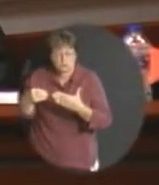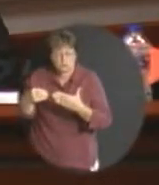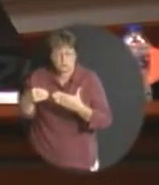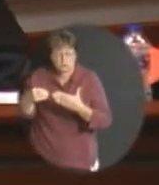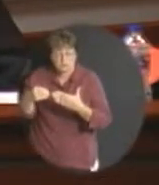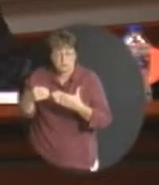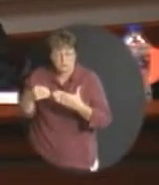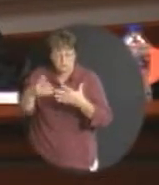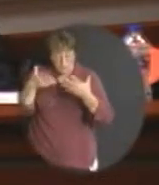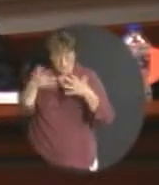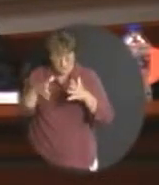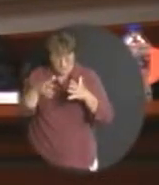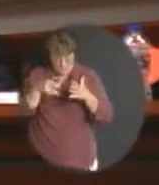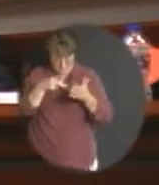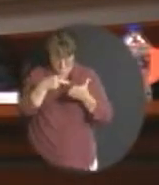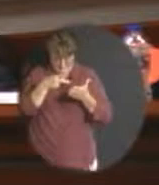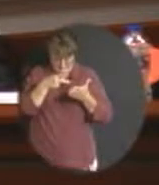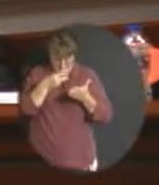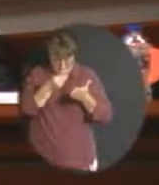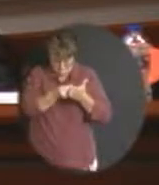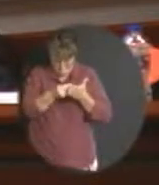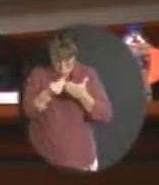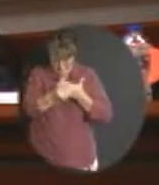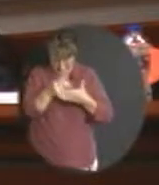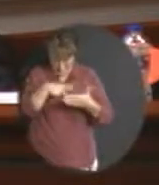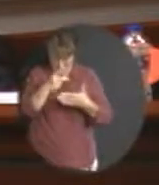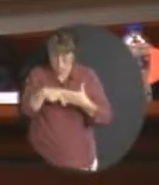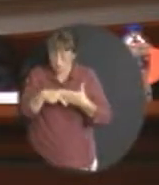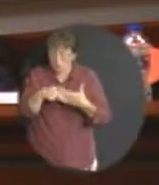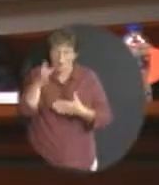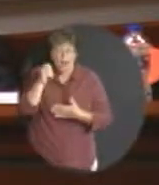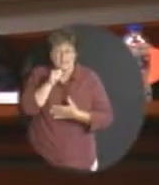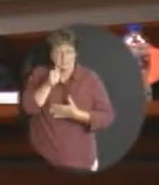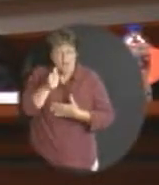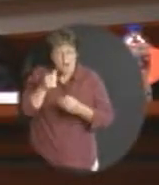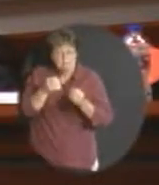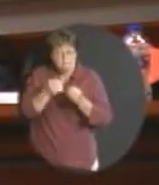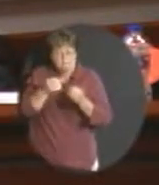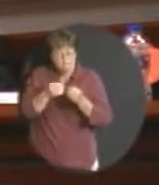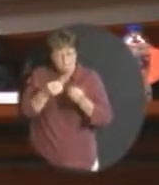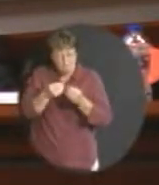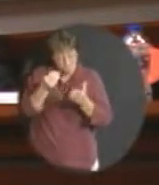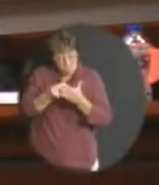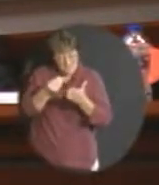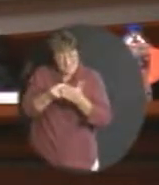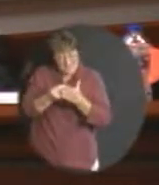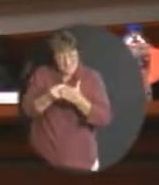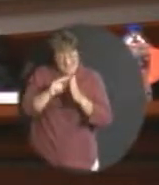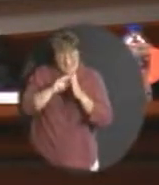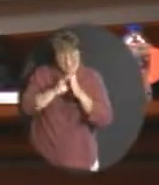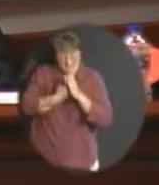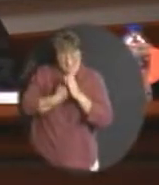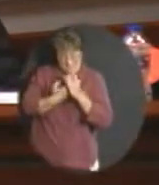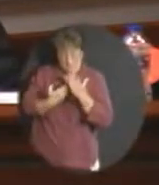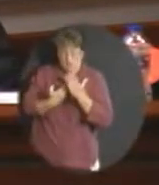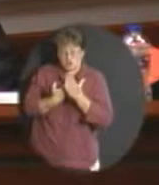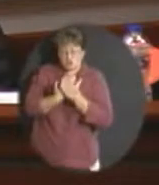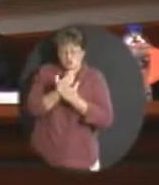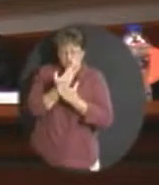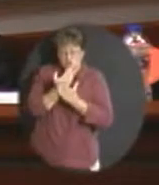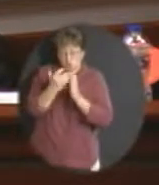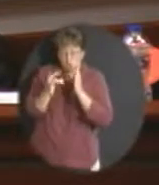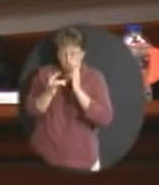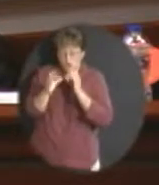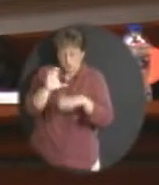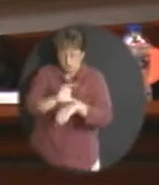of the program, so it'd be $10,000. And actually, why that's not even more significant is because at the beginning of this new software, we have to have some